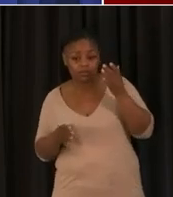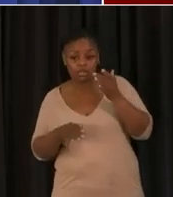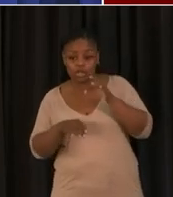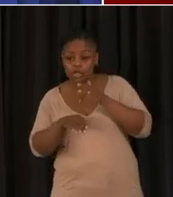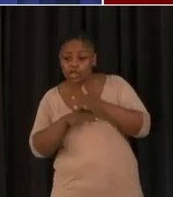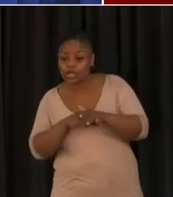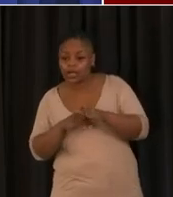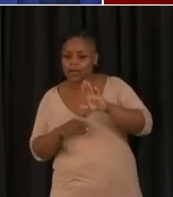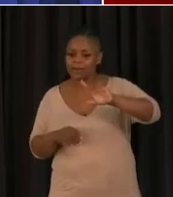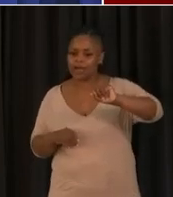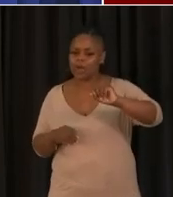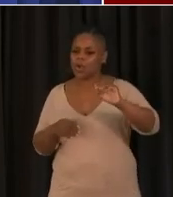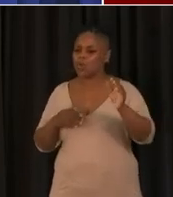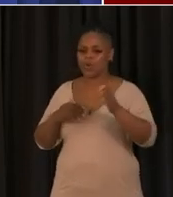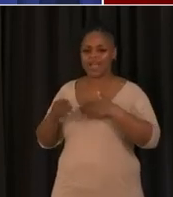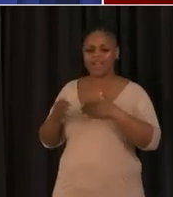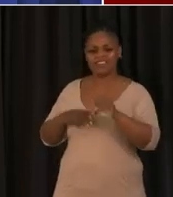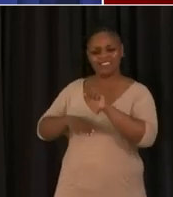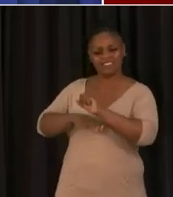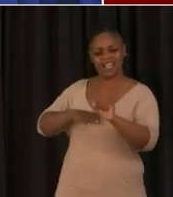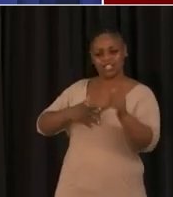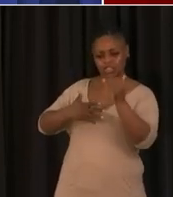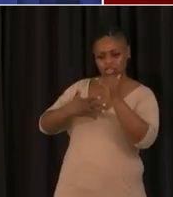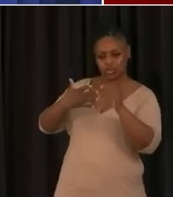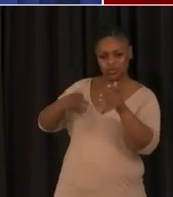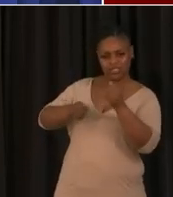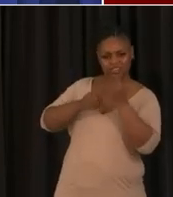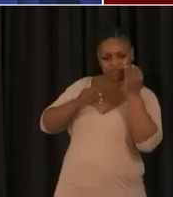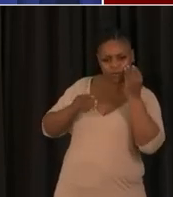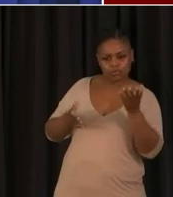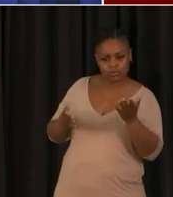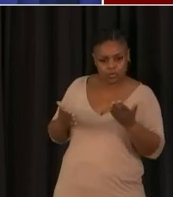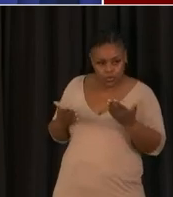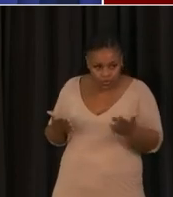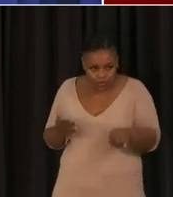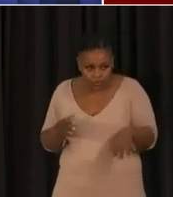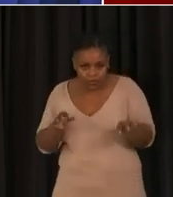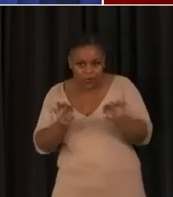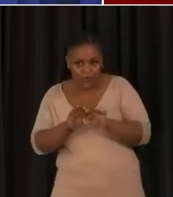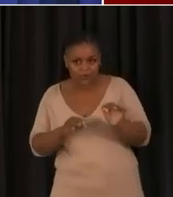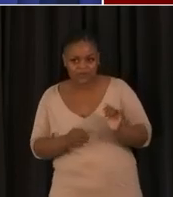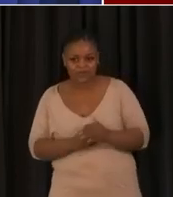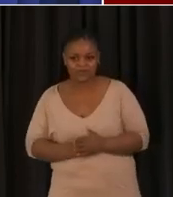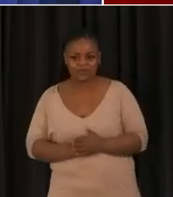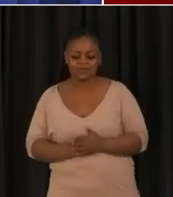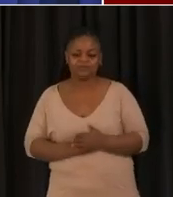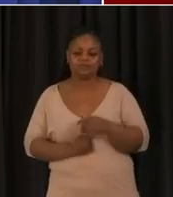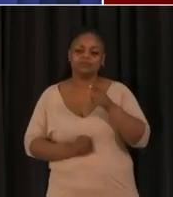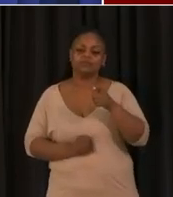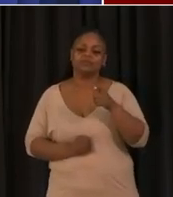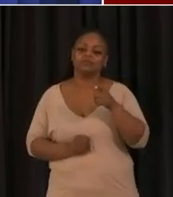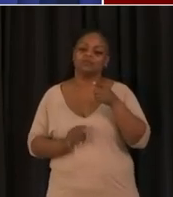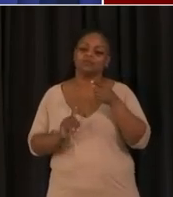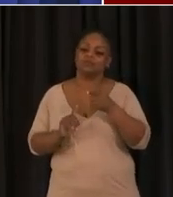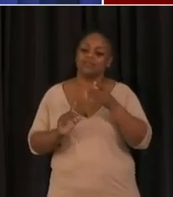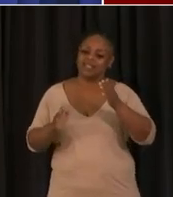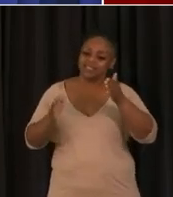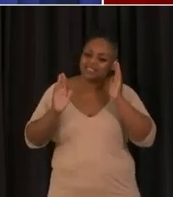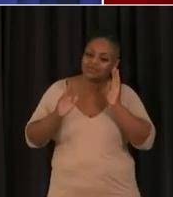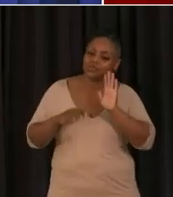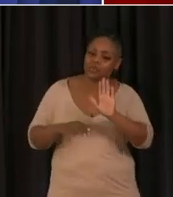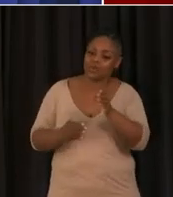In case you have questions, many times it's talking to an individual and having a voice on the other side of the line that can be helpful for